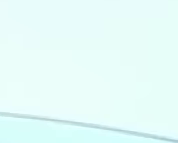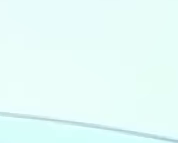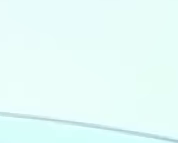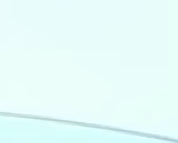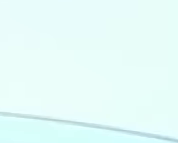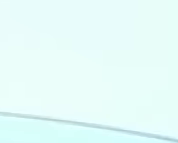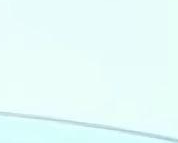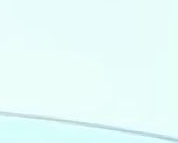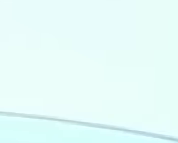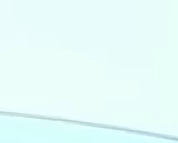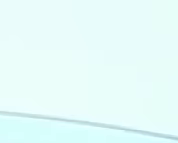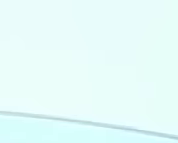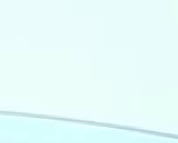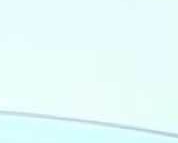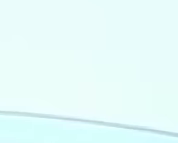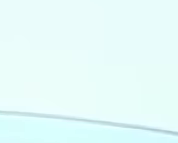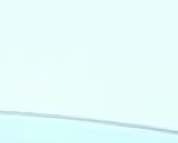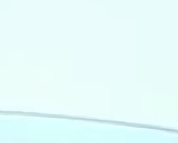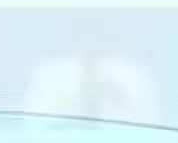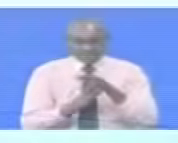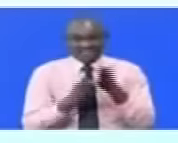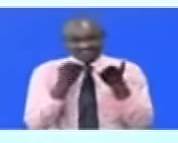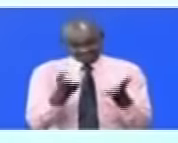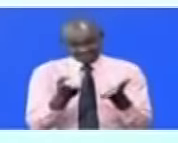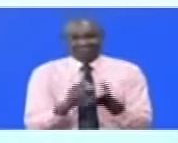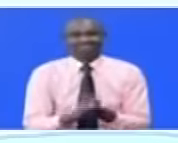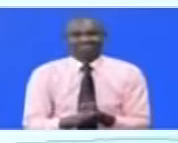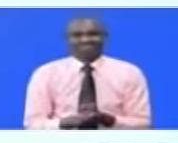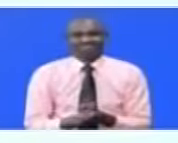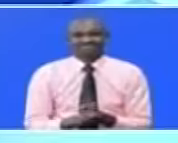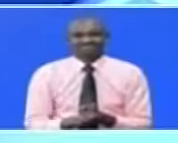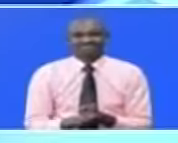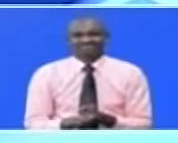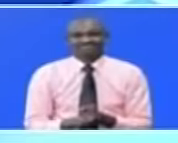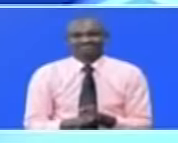And welcome back to KTN Prime. Thank you so much for staying with us.